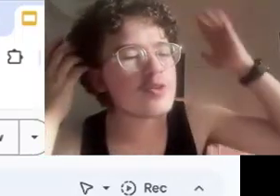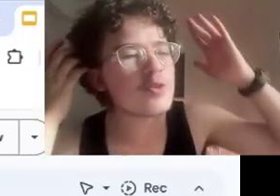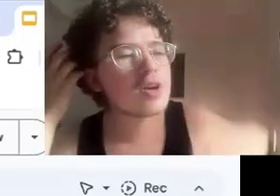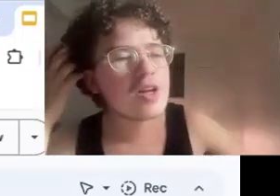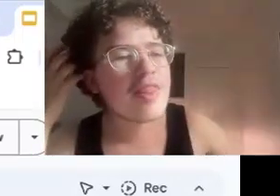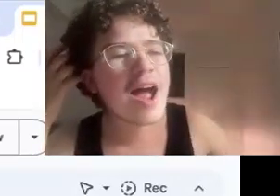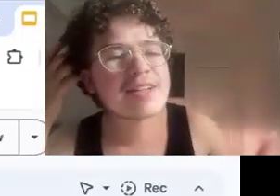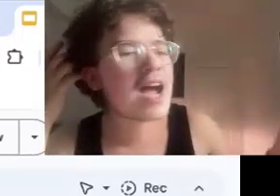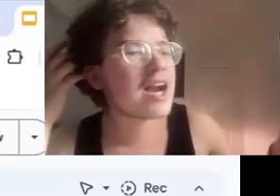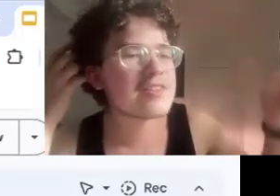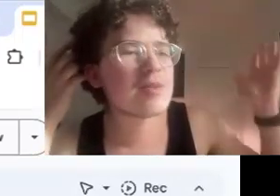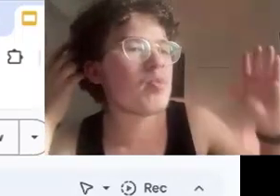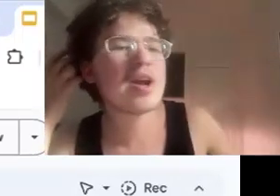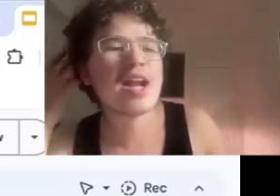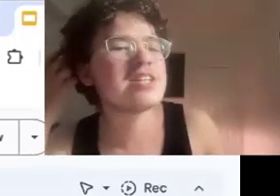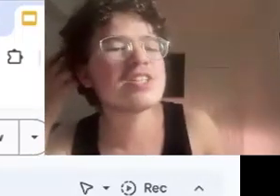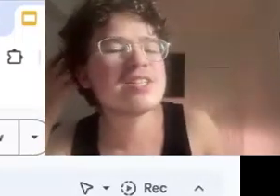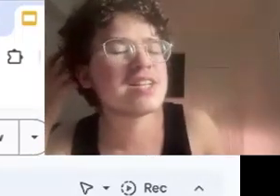evidence of